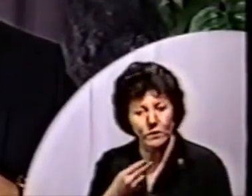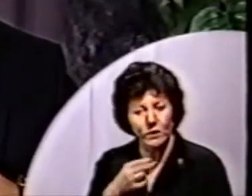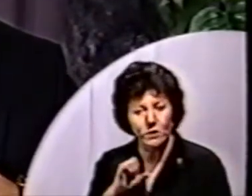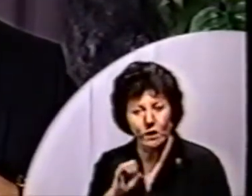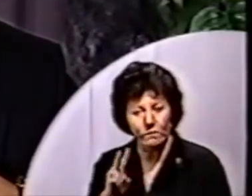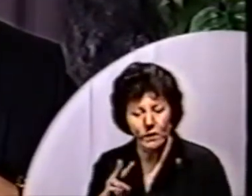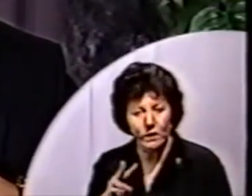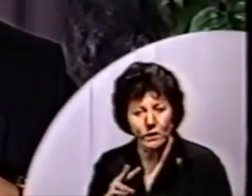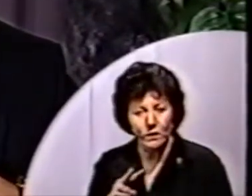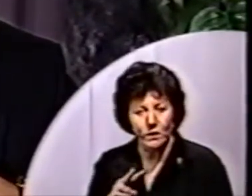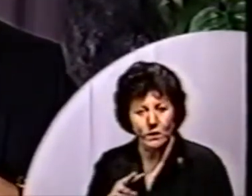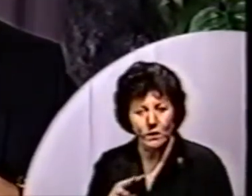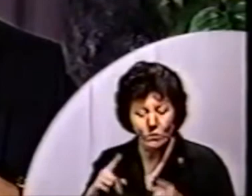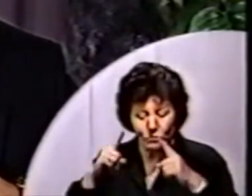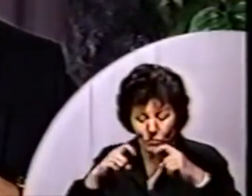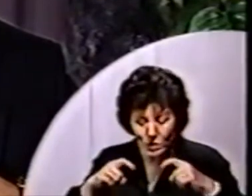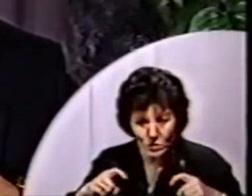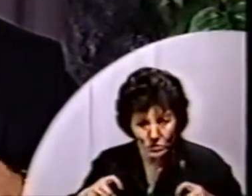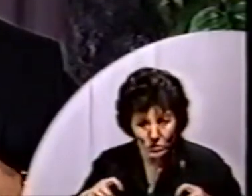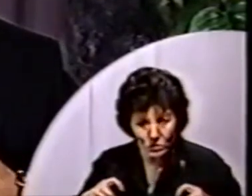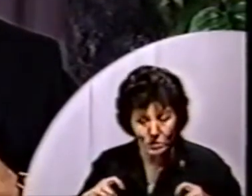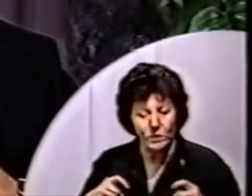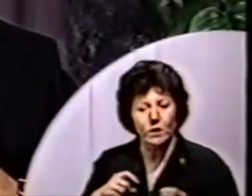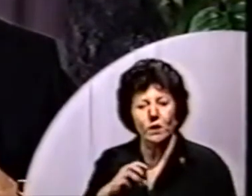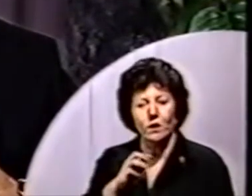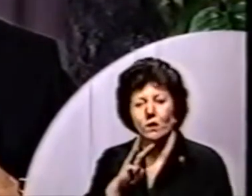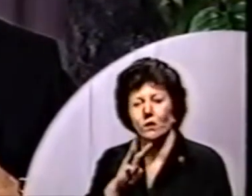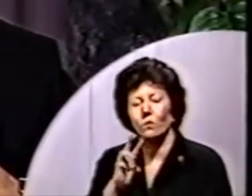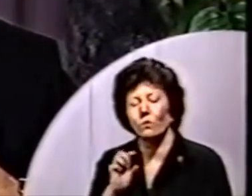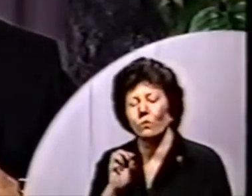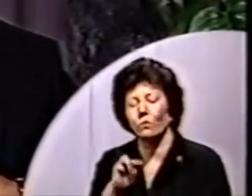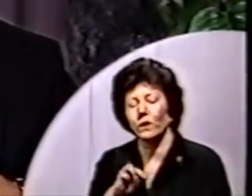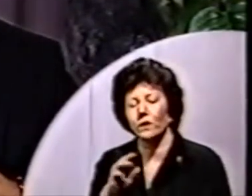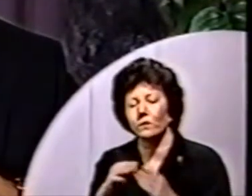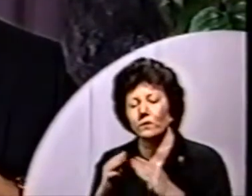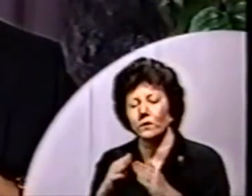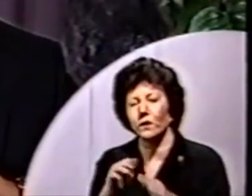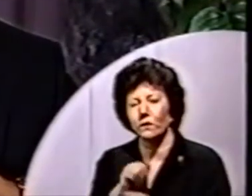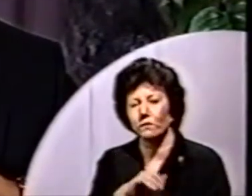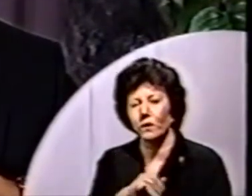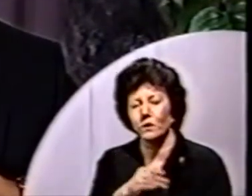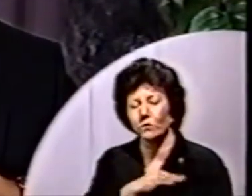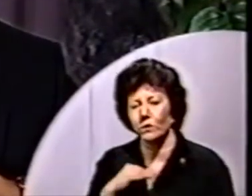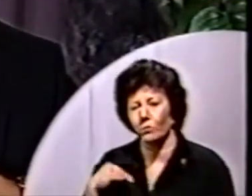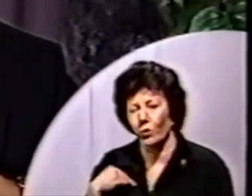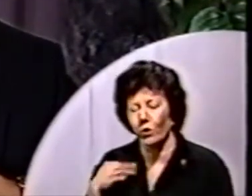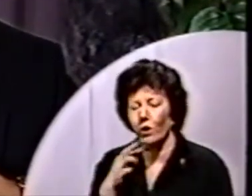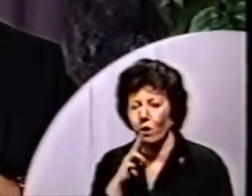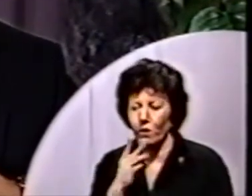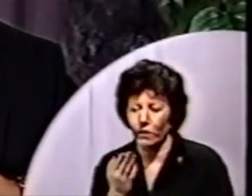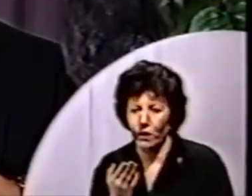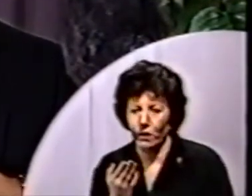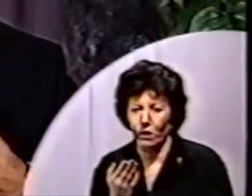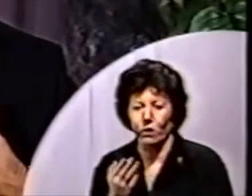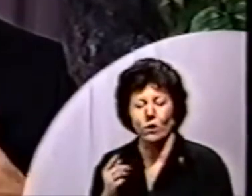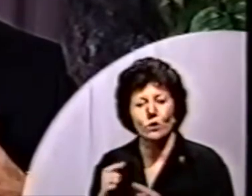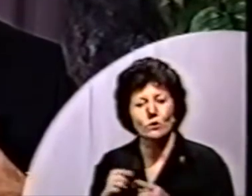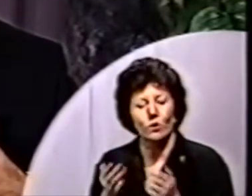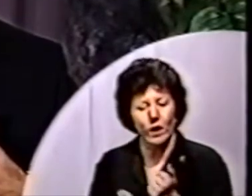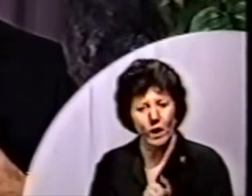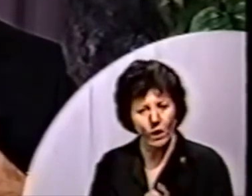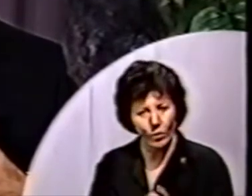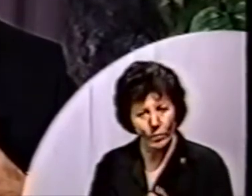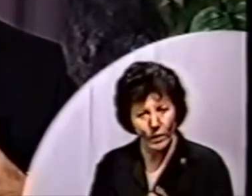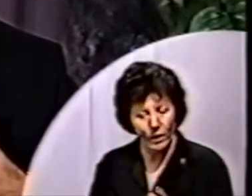research. Mm-hmm. And Project WIN and the Community Advisory Board are there to help